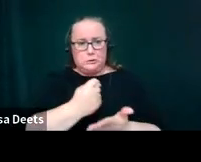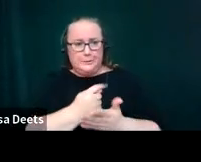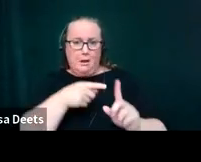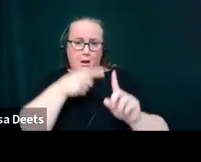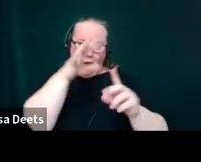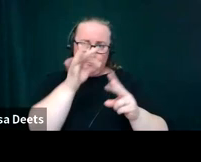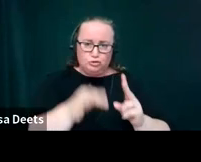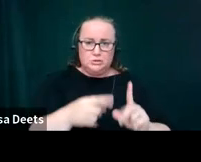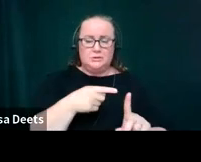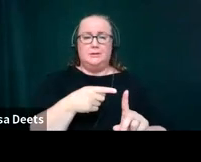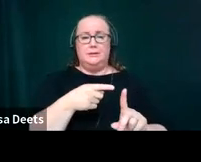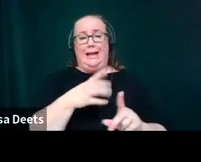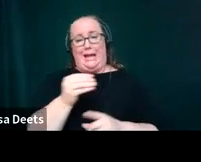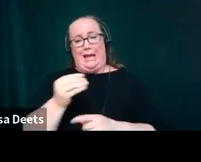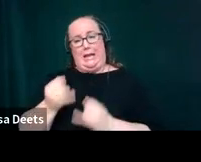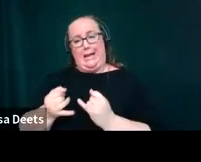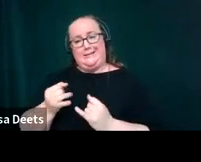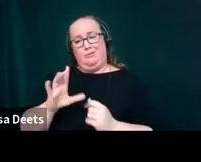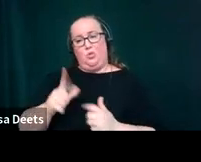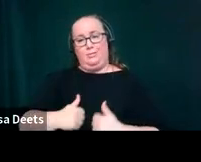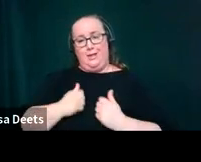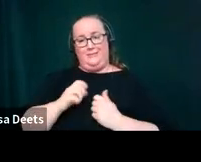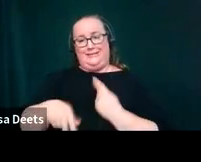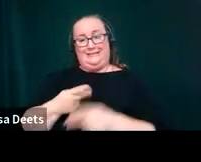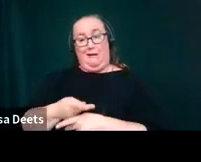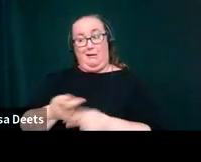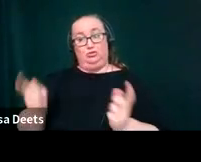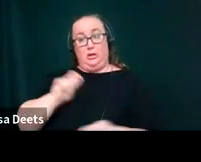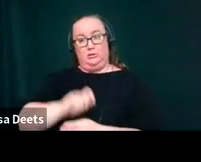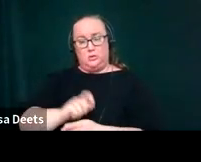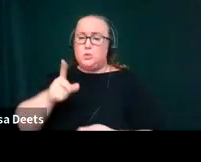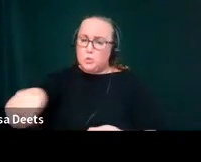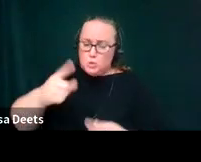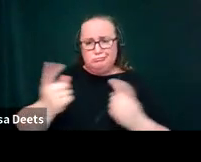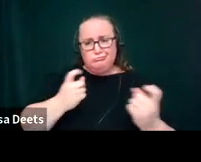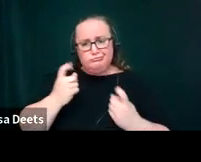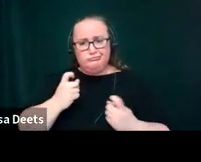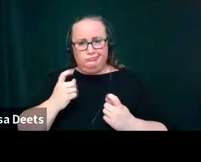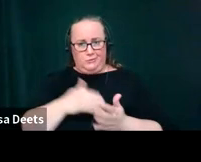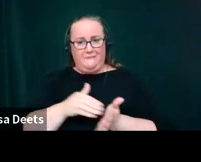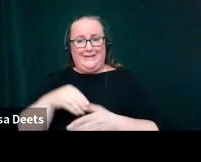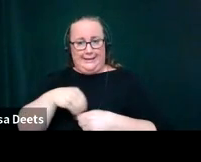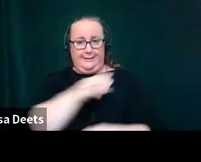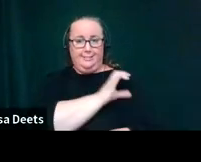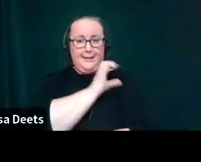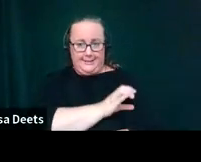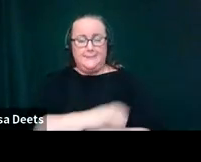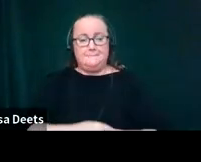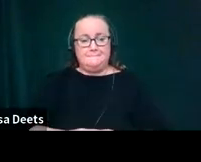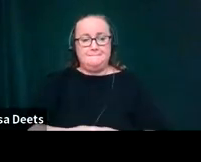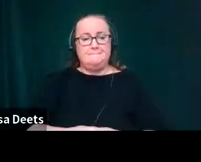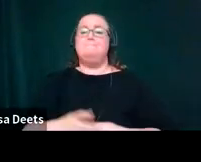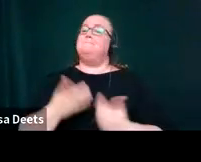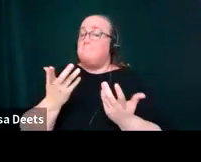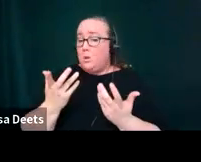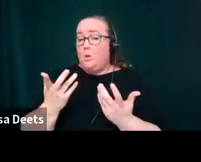and finally, we'll talk about some of the lifestyle changes that patients, all of you, ask us about in clinic. These include the use of